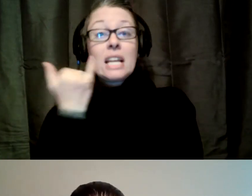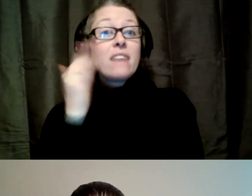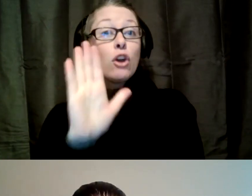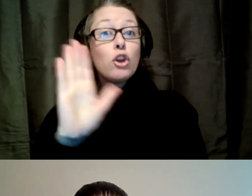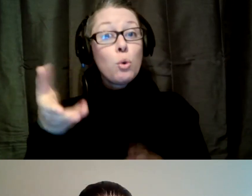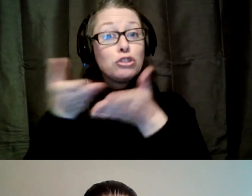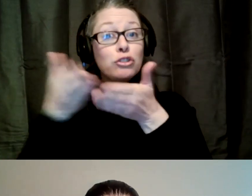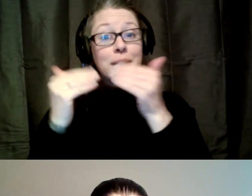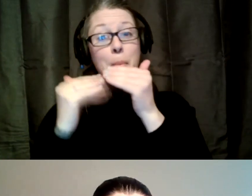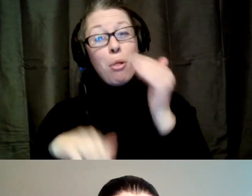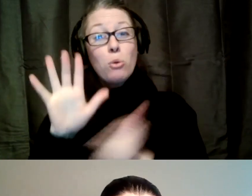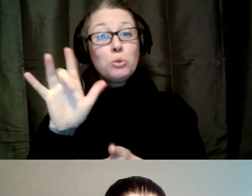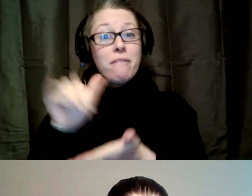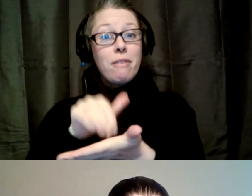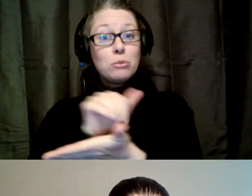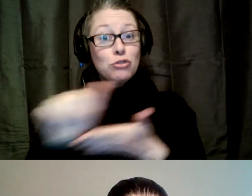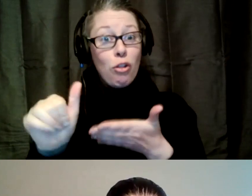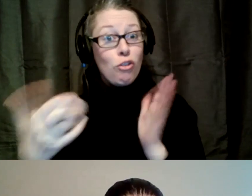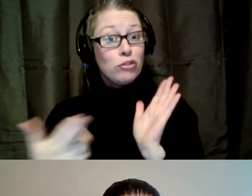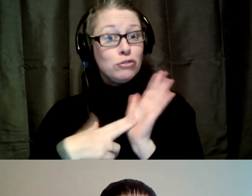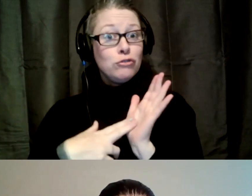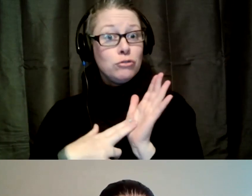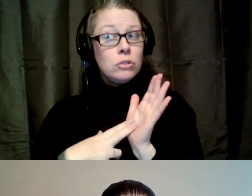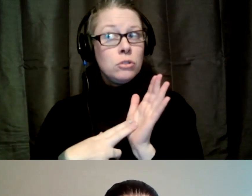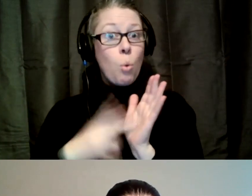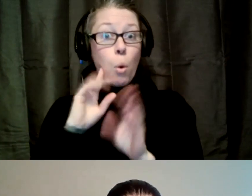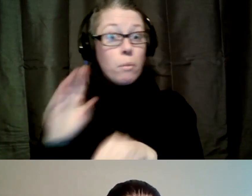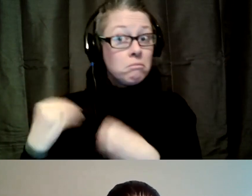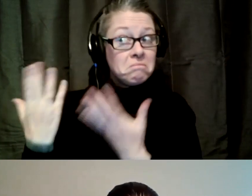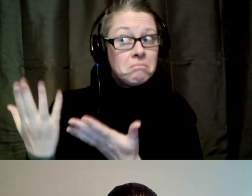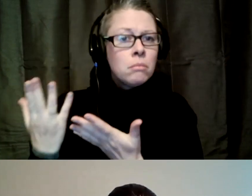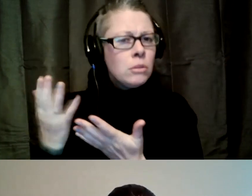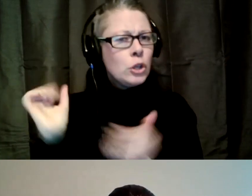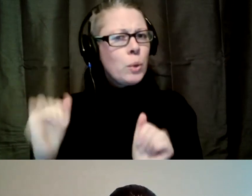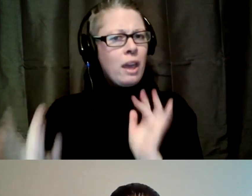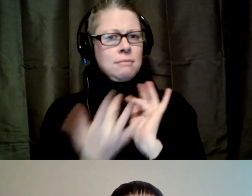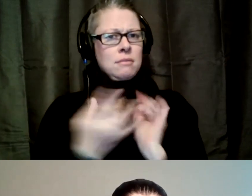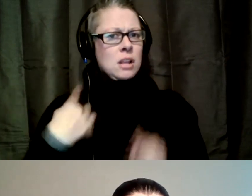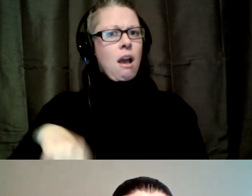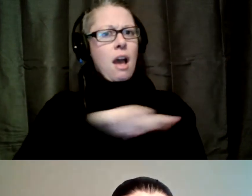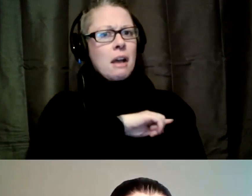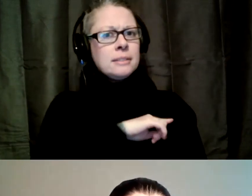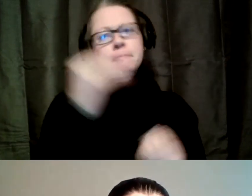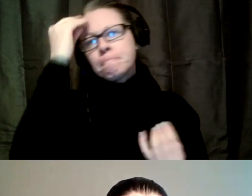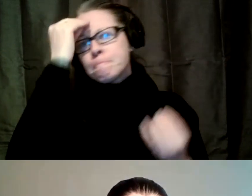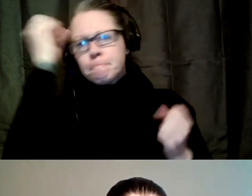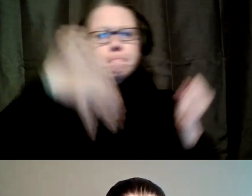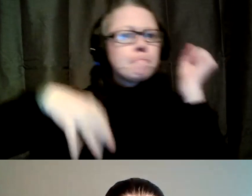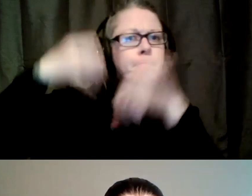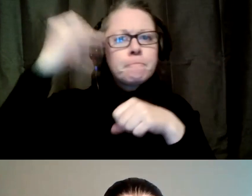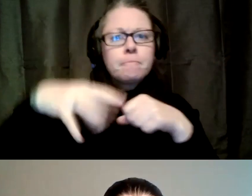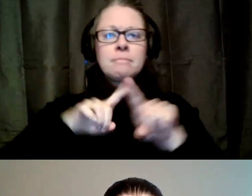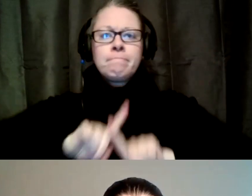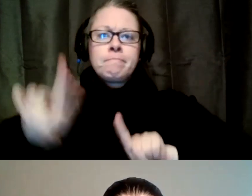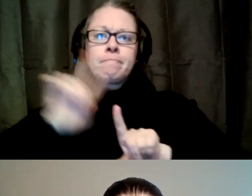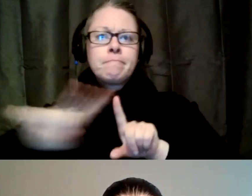are under 25,000, you can definitely connect with OSME to brainstorm and see maybe what strategies you can connect